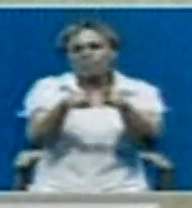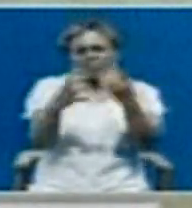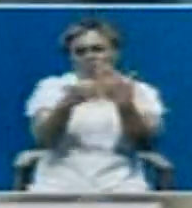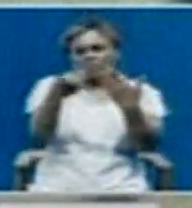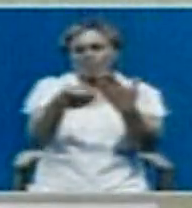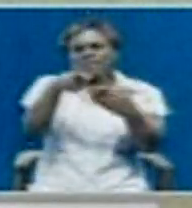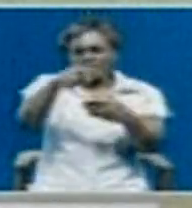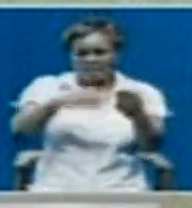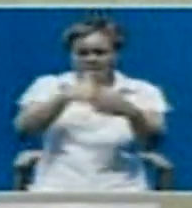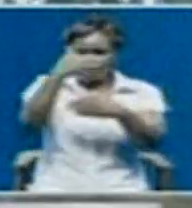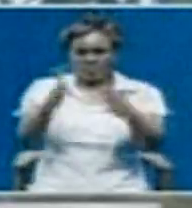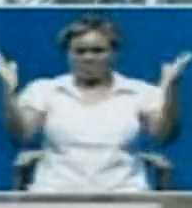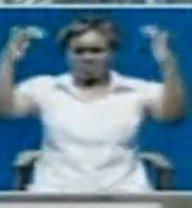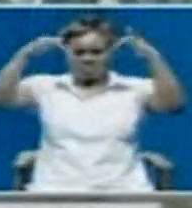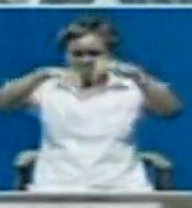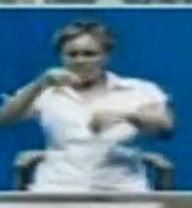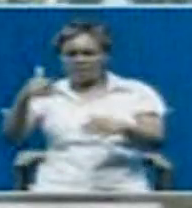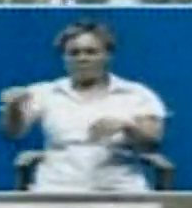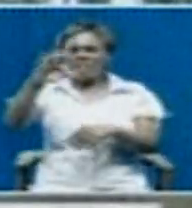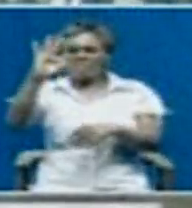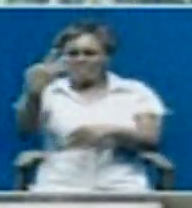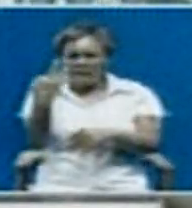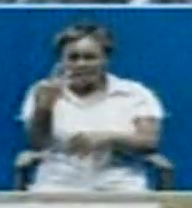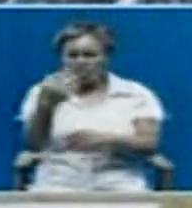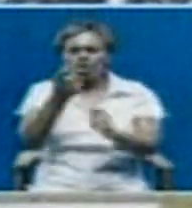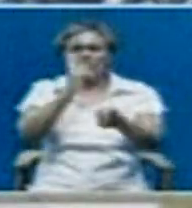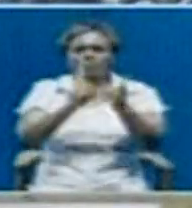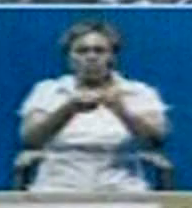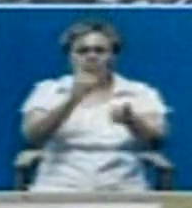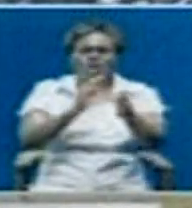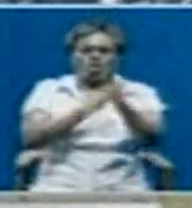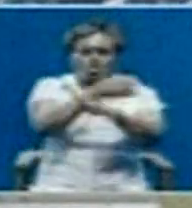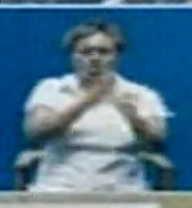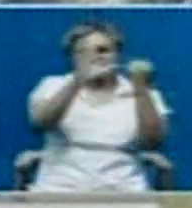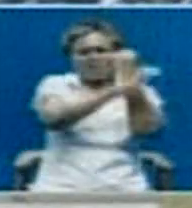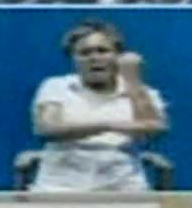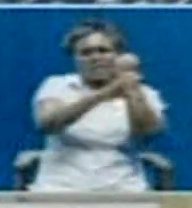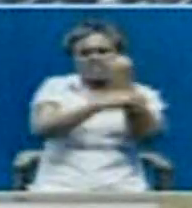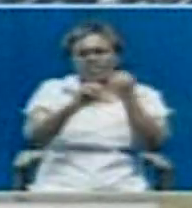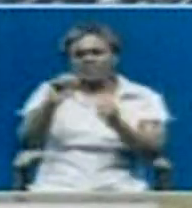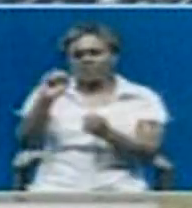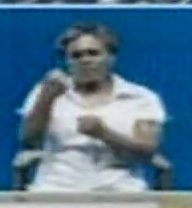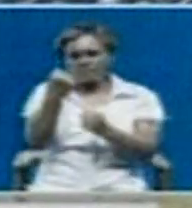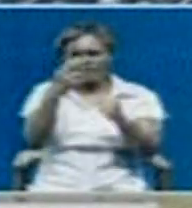Athletes will next converge at Kapskwony for the third edition of the cross-country meeting on 5th of September.